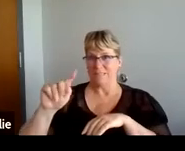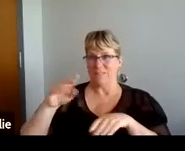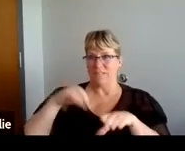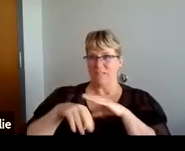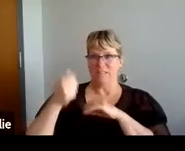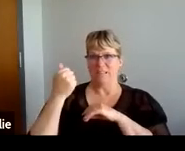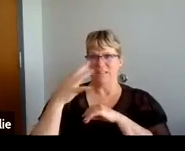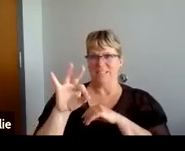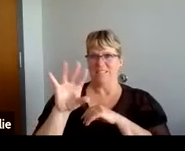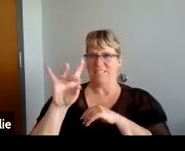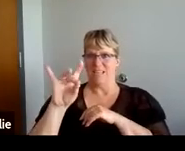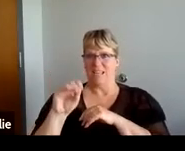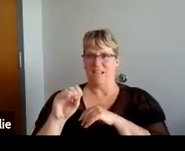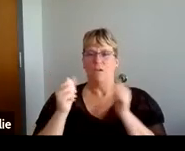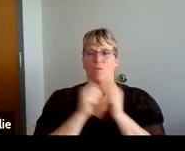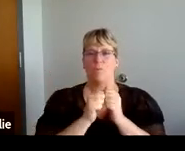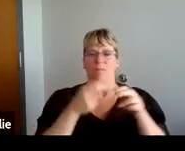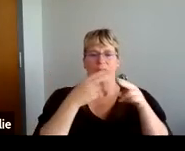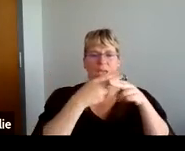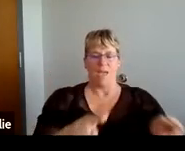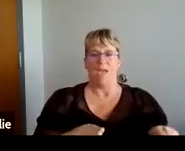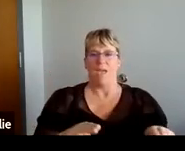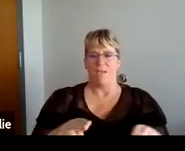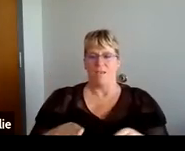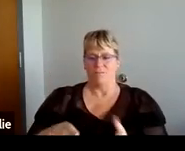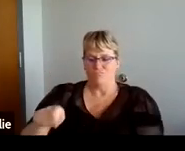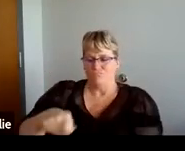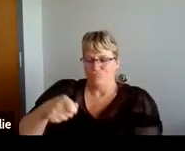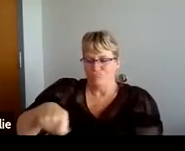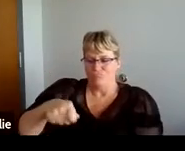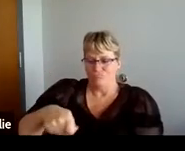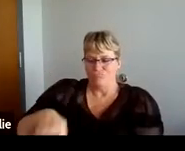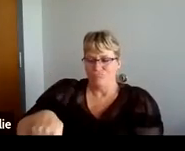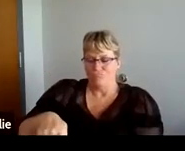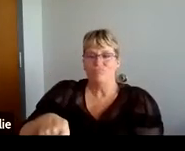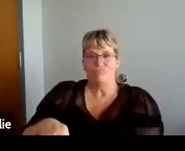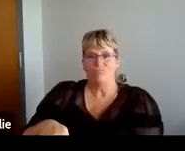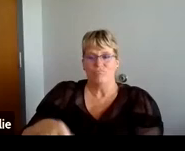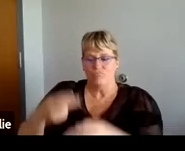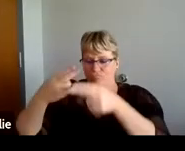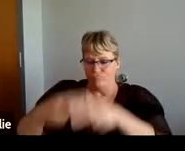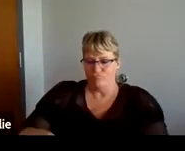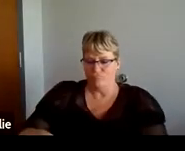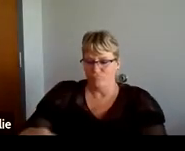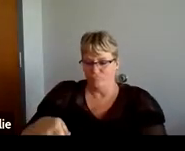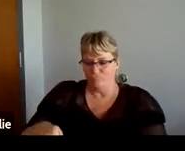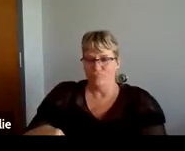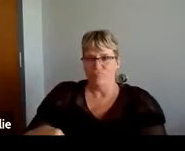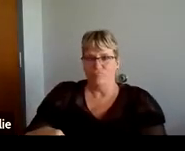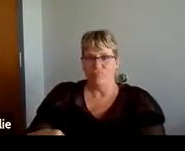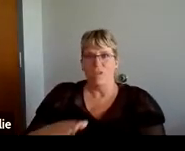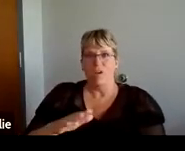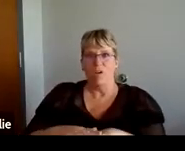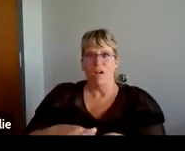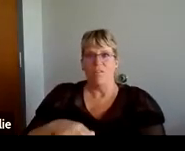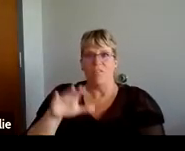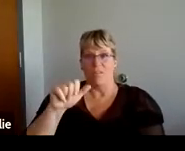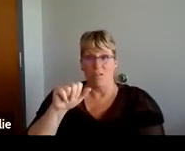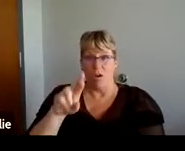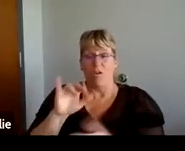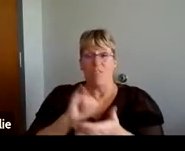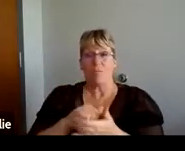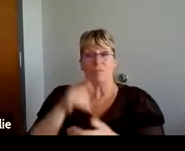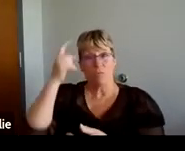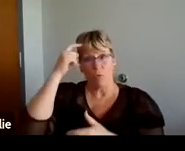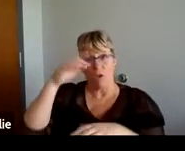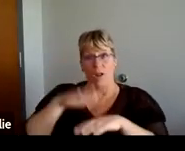the egg in the frying pan, or, if you're old like me, the egg in the frying pan or the egg on the hood of the car, and that was your brain on